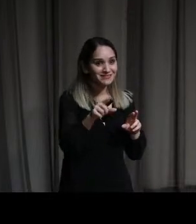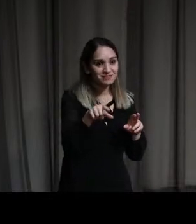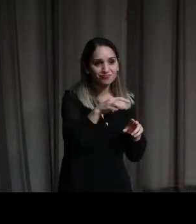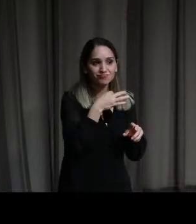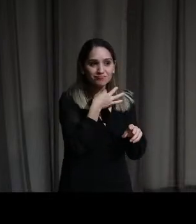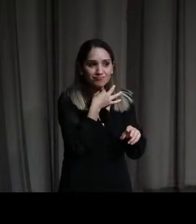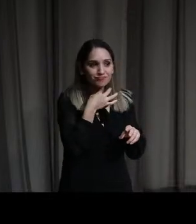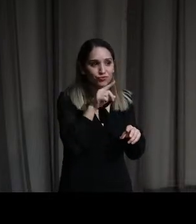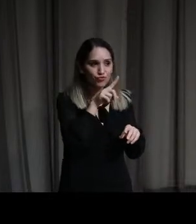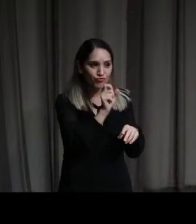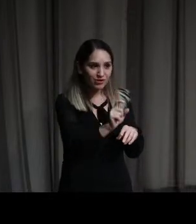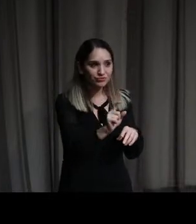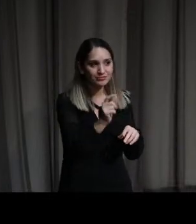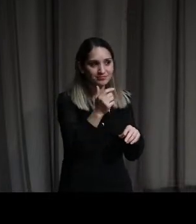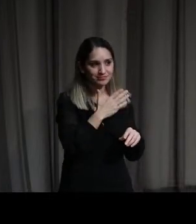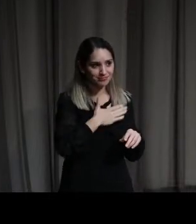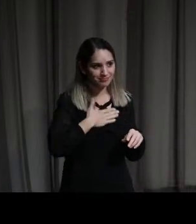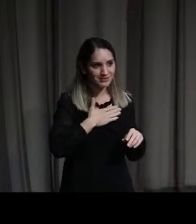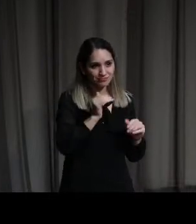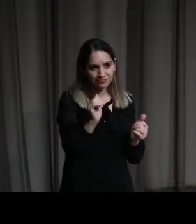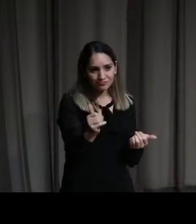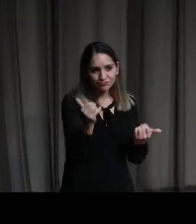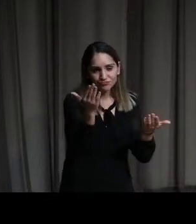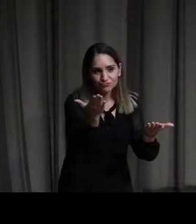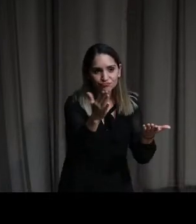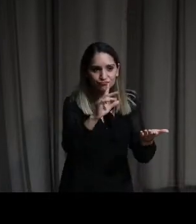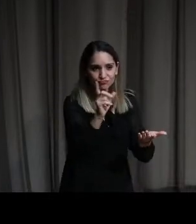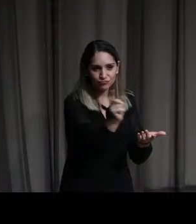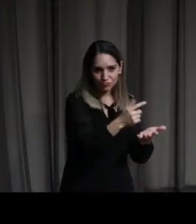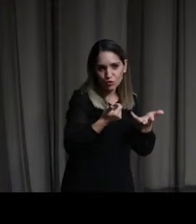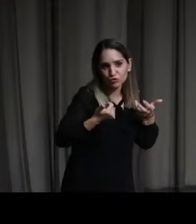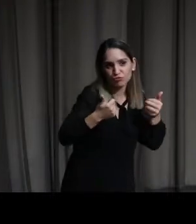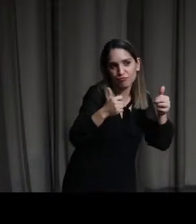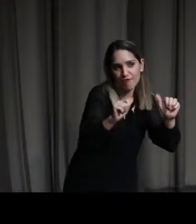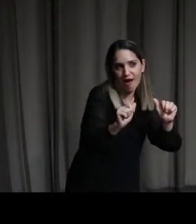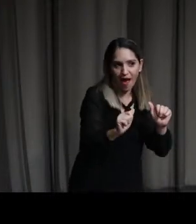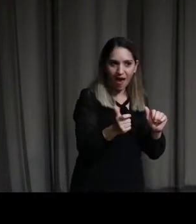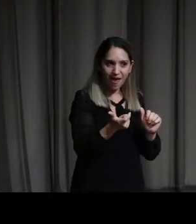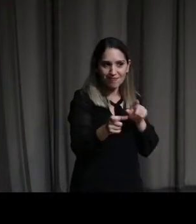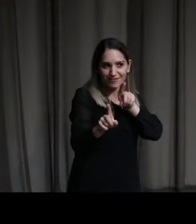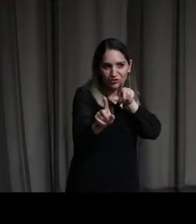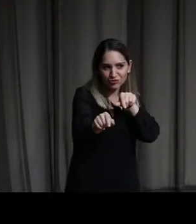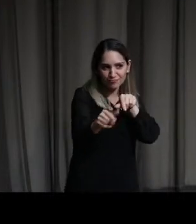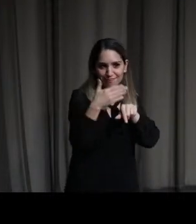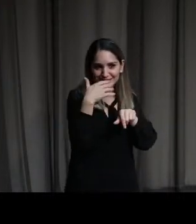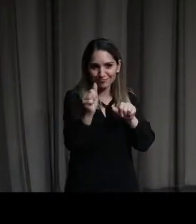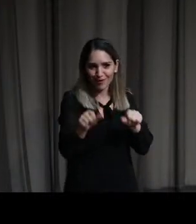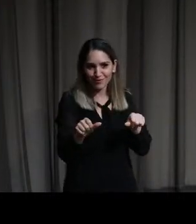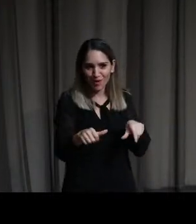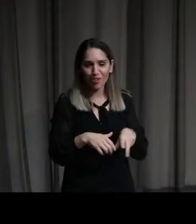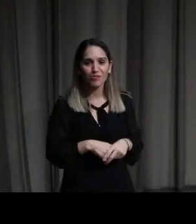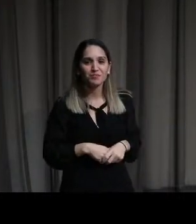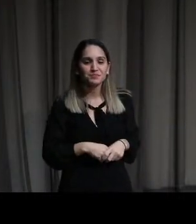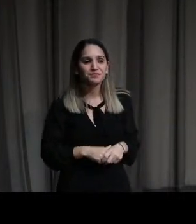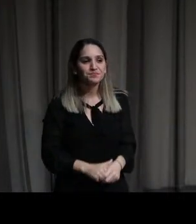question, please let us know, and we'd be happy to attempt to give our thoughts on that.